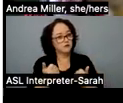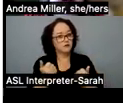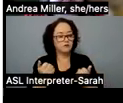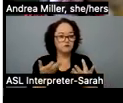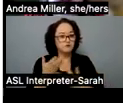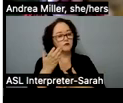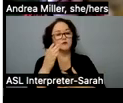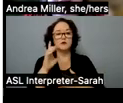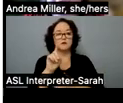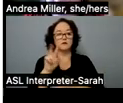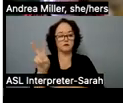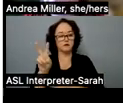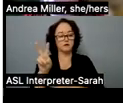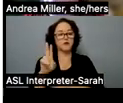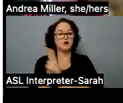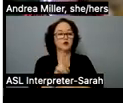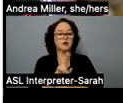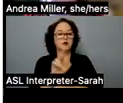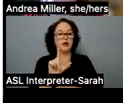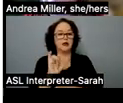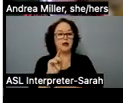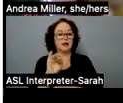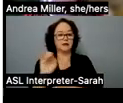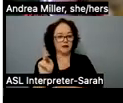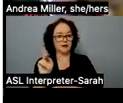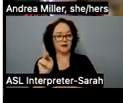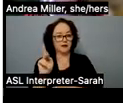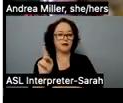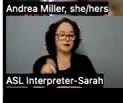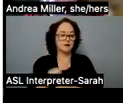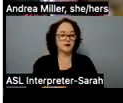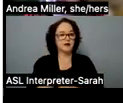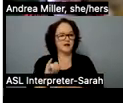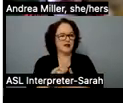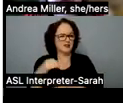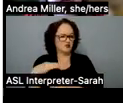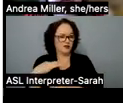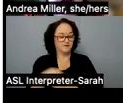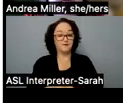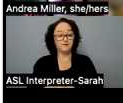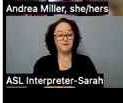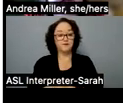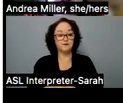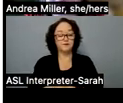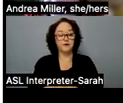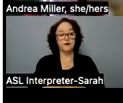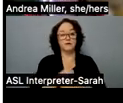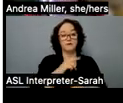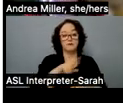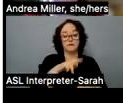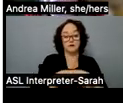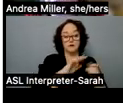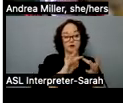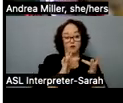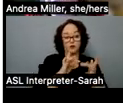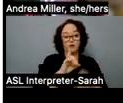tax credits, or LIHTC. With the support from the consortium and the National Network to End Domestic Violence,